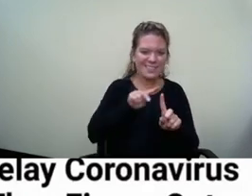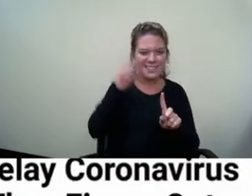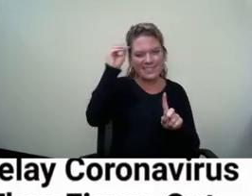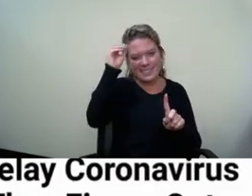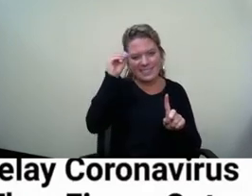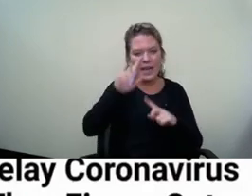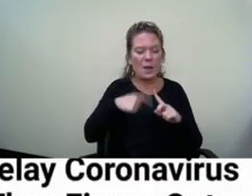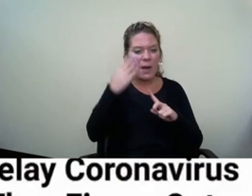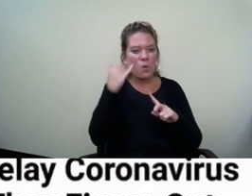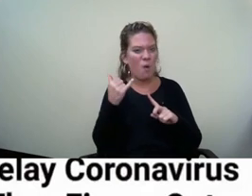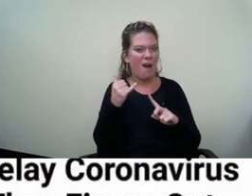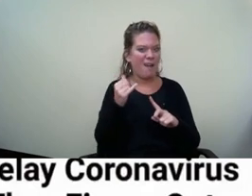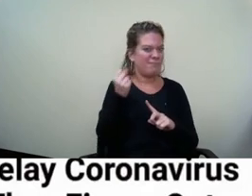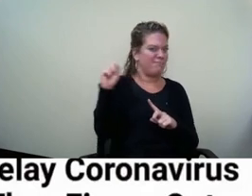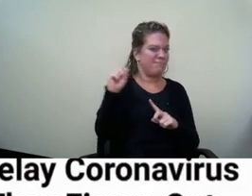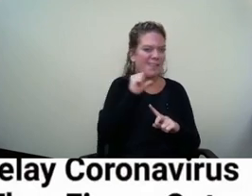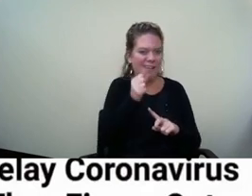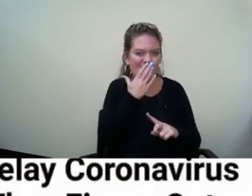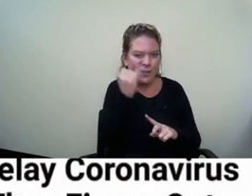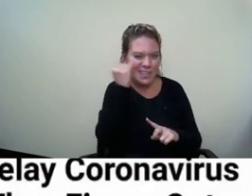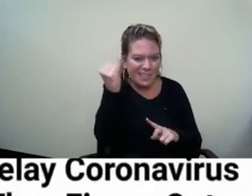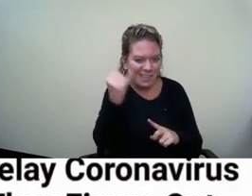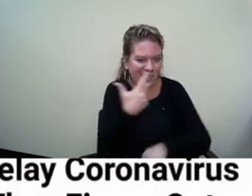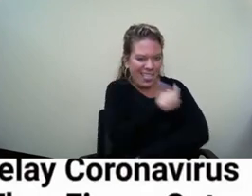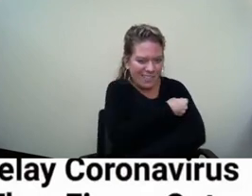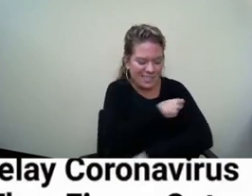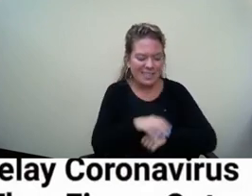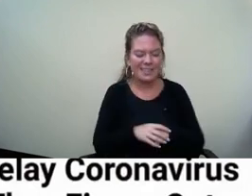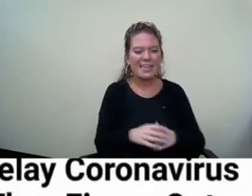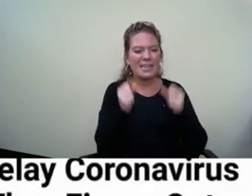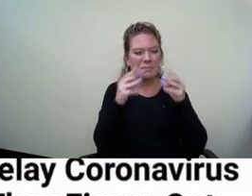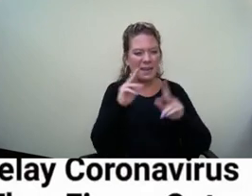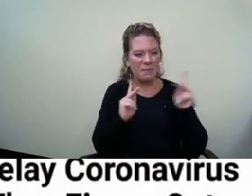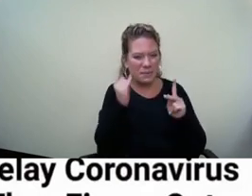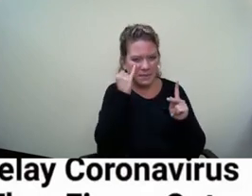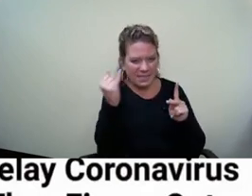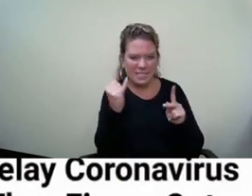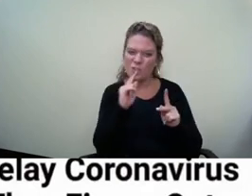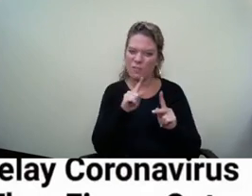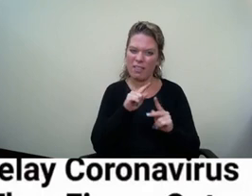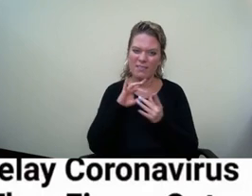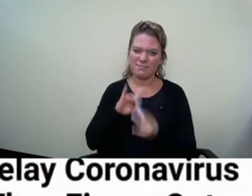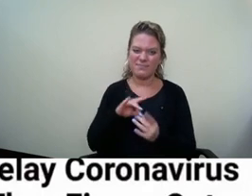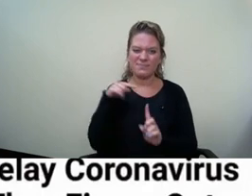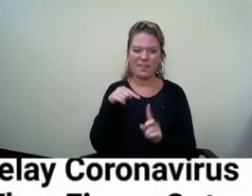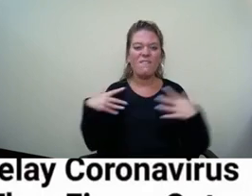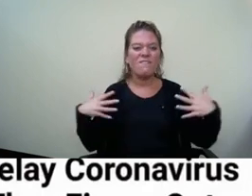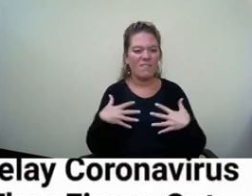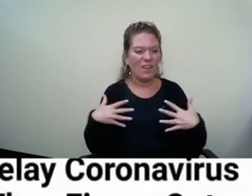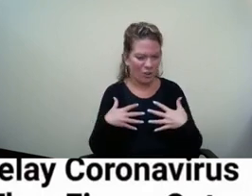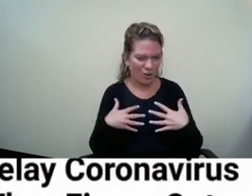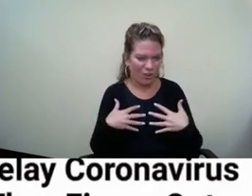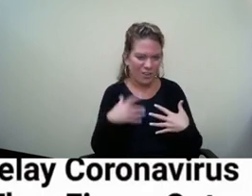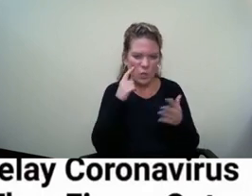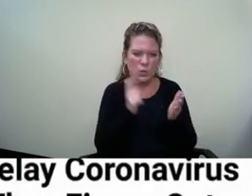to get the vaccine. And a lot of them are really grounded in fear, as you'll notice, and not